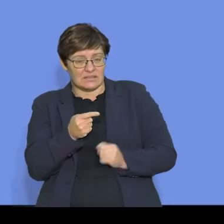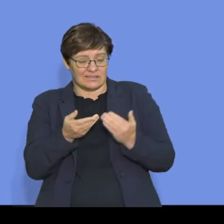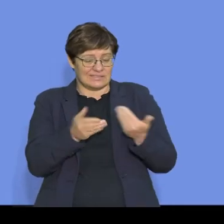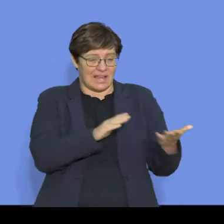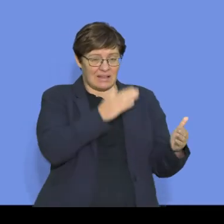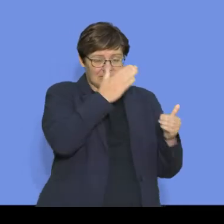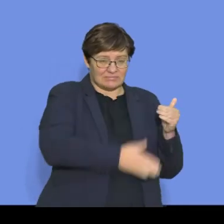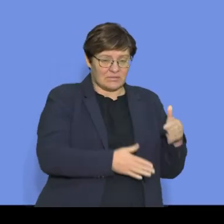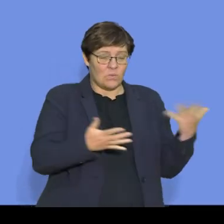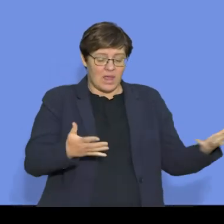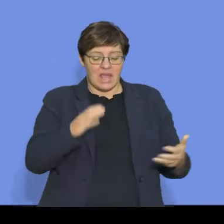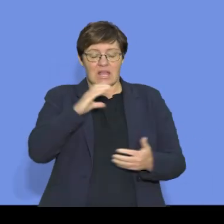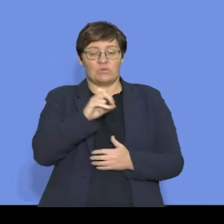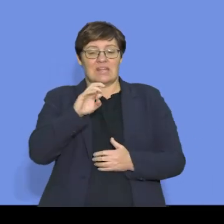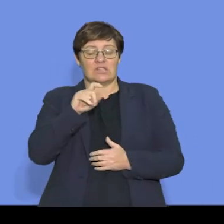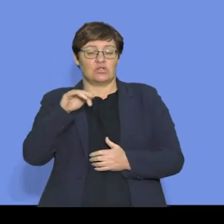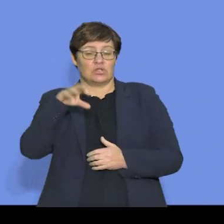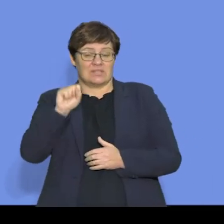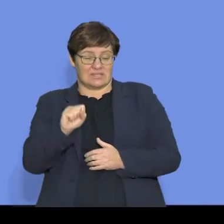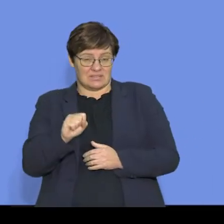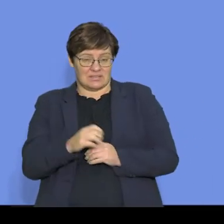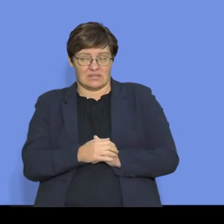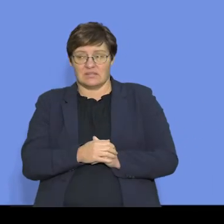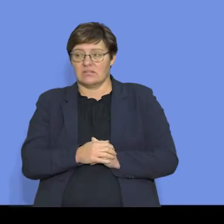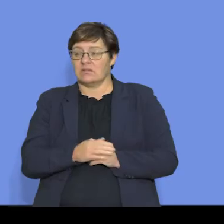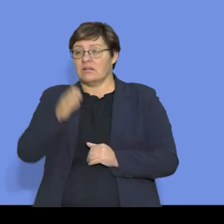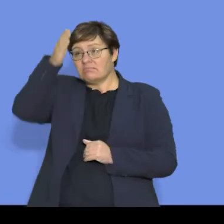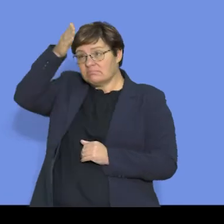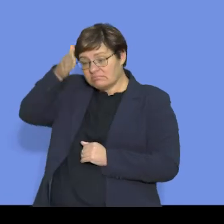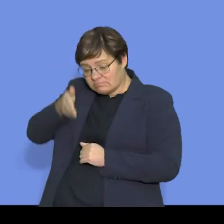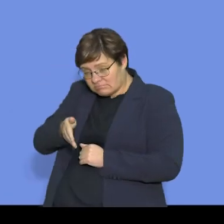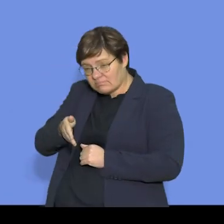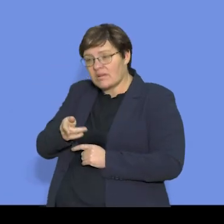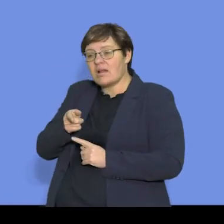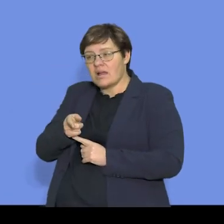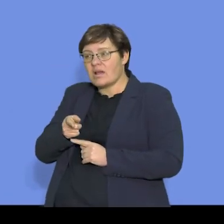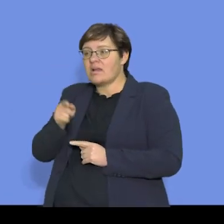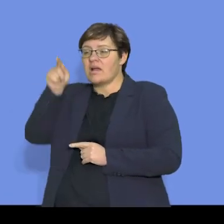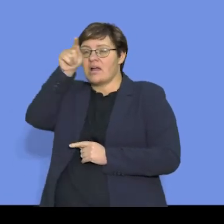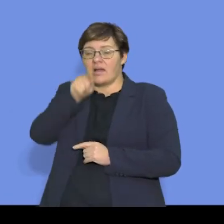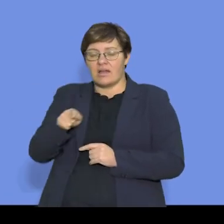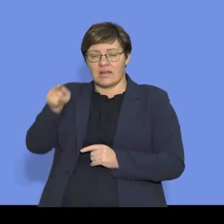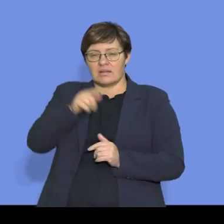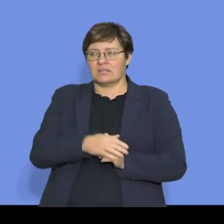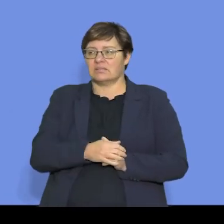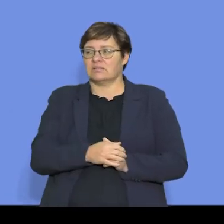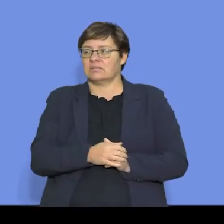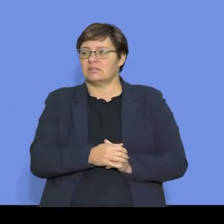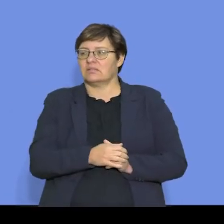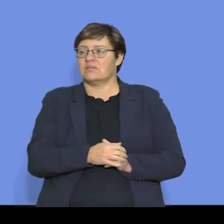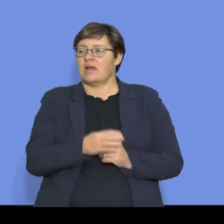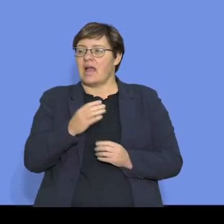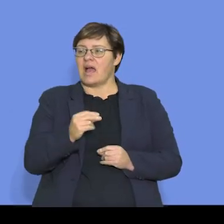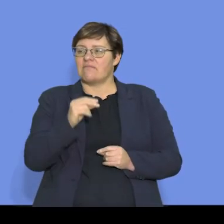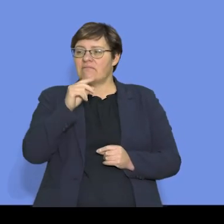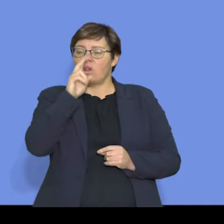in the end Cretaceous extinction? So you find the end Cretaceous extinction, which is here, and you